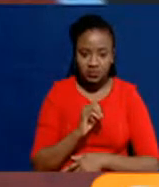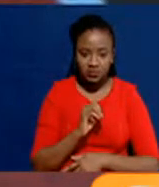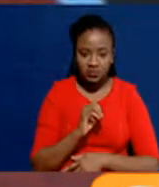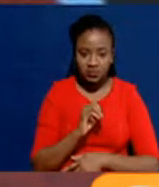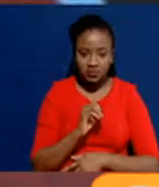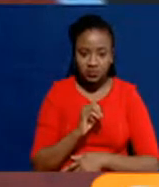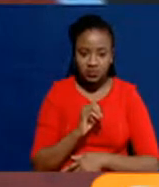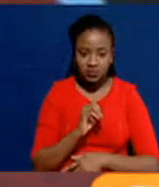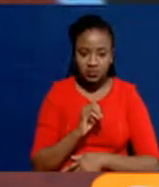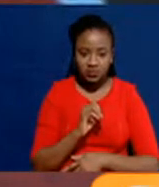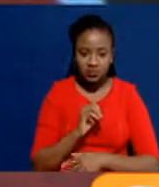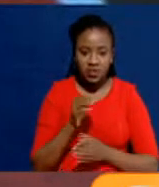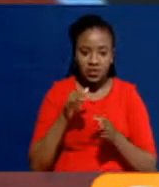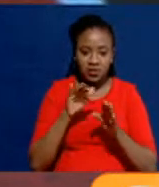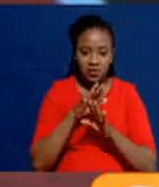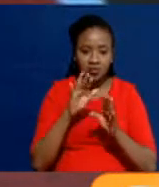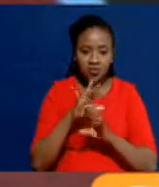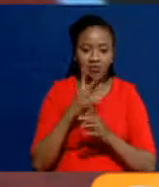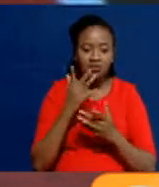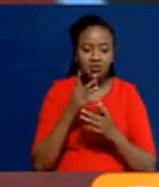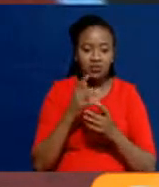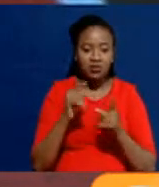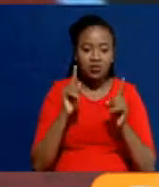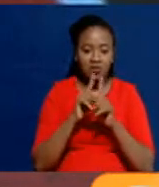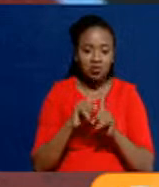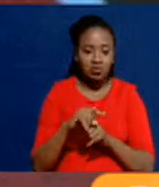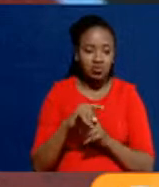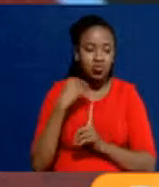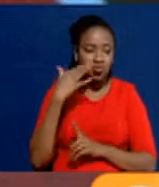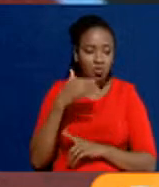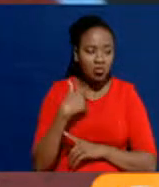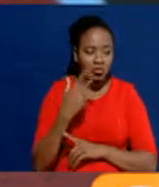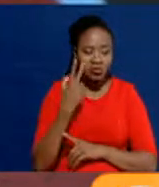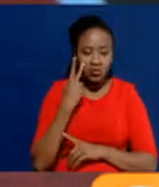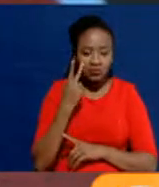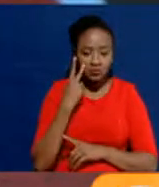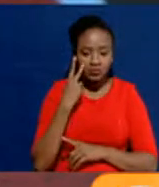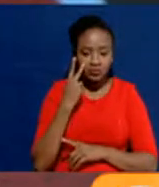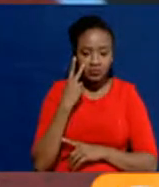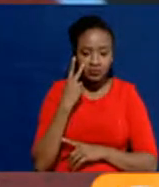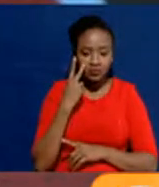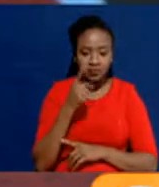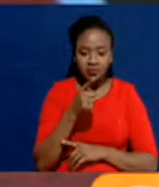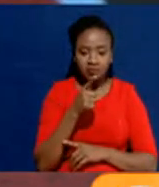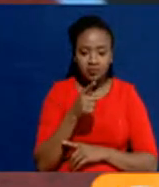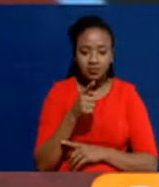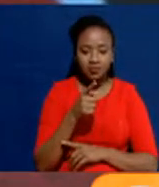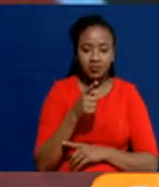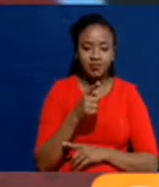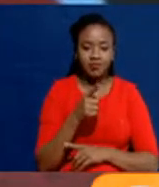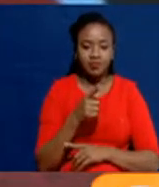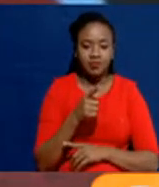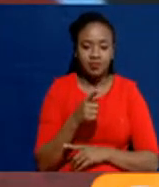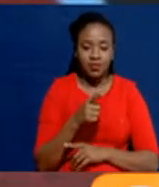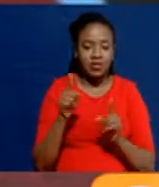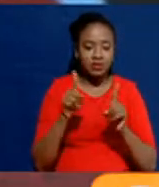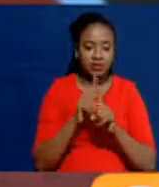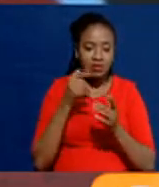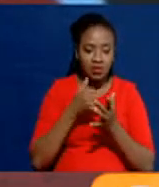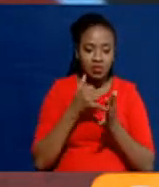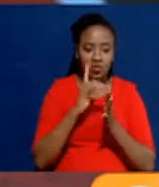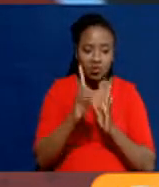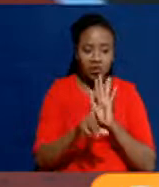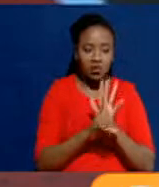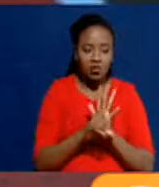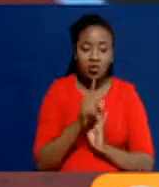22. I mean, and this, I think, is always said of the law and judges and magistrates. Yeah. They